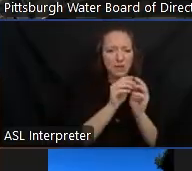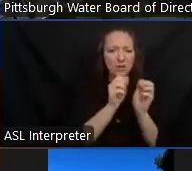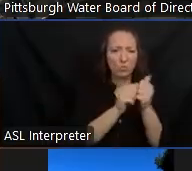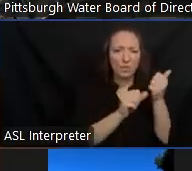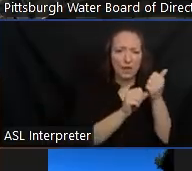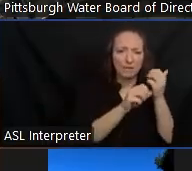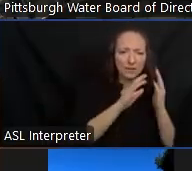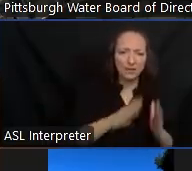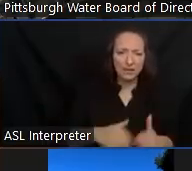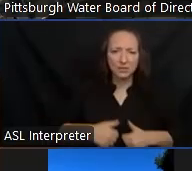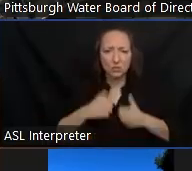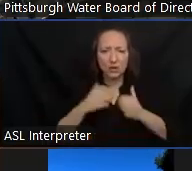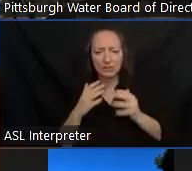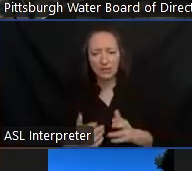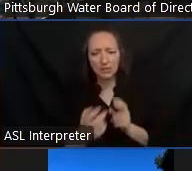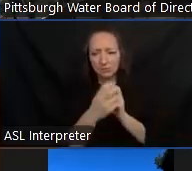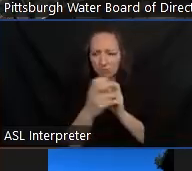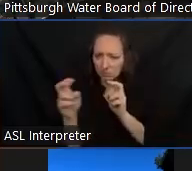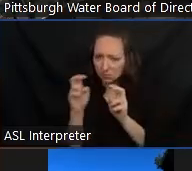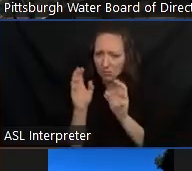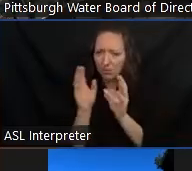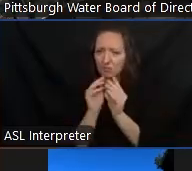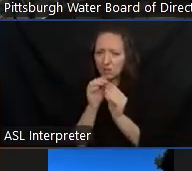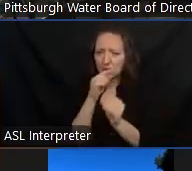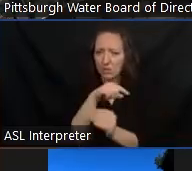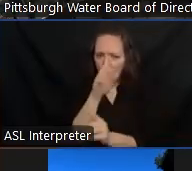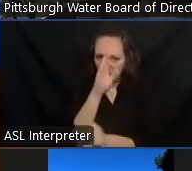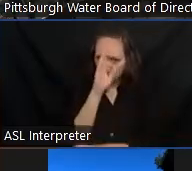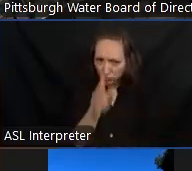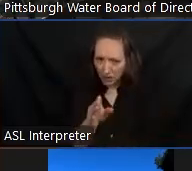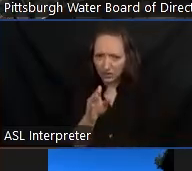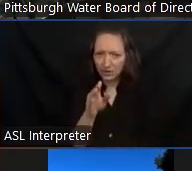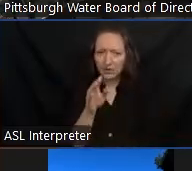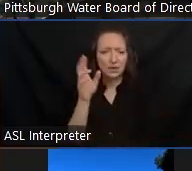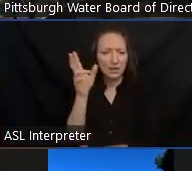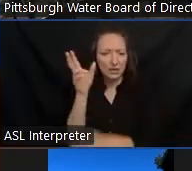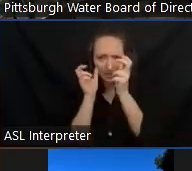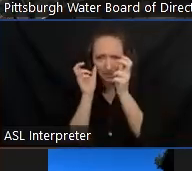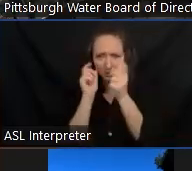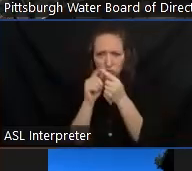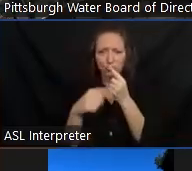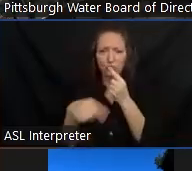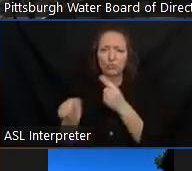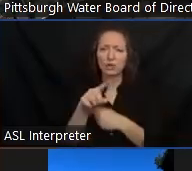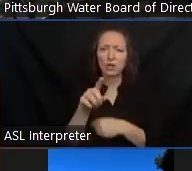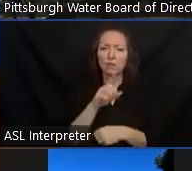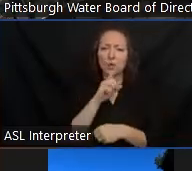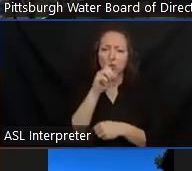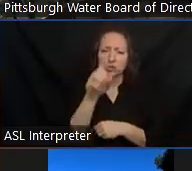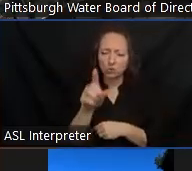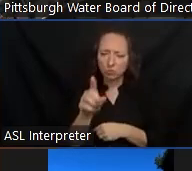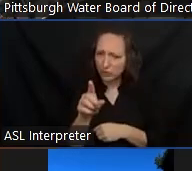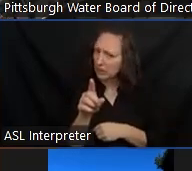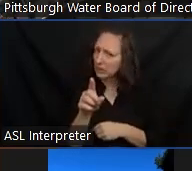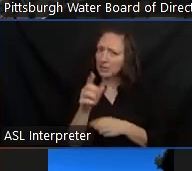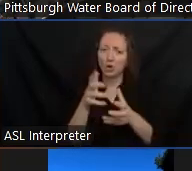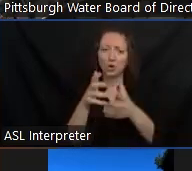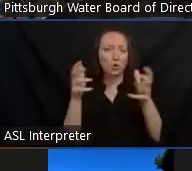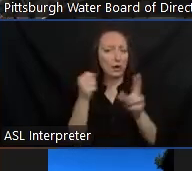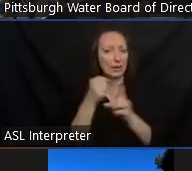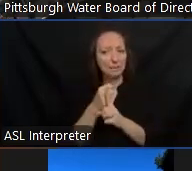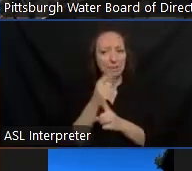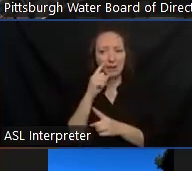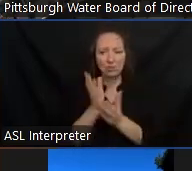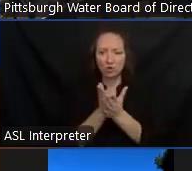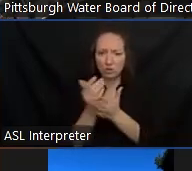would hear them out. Which actually had a tremendous impact on the transparent and engaged organization that we